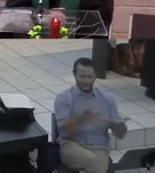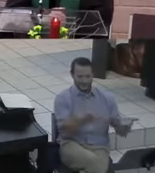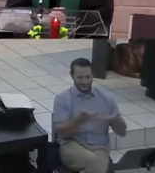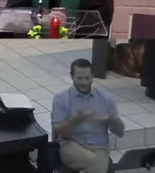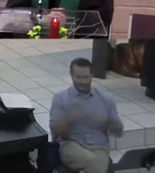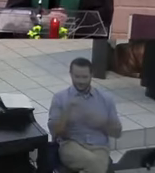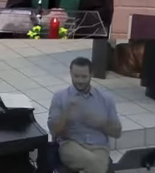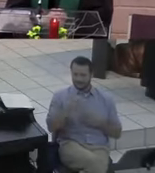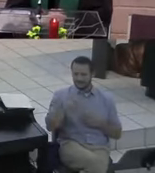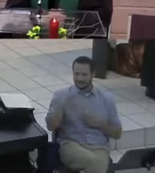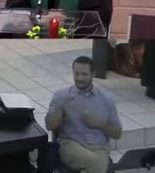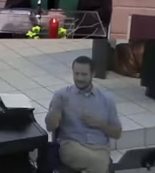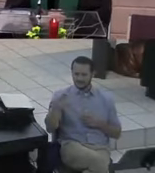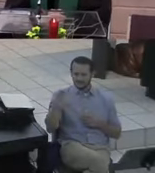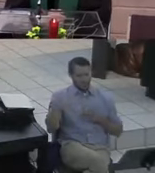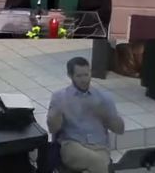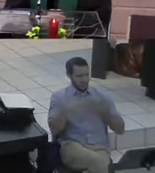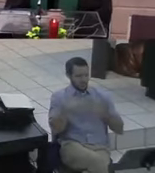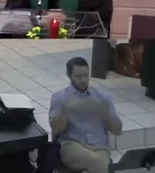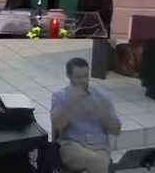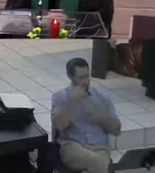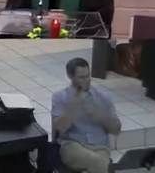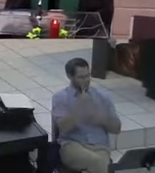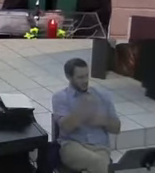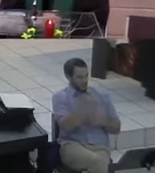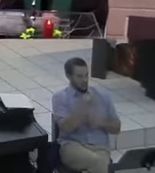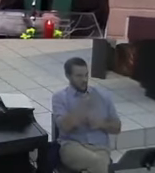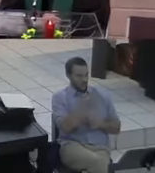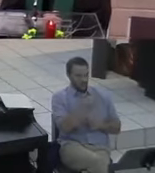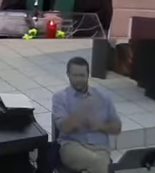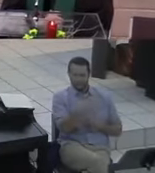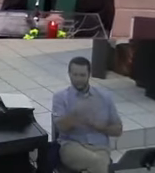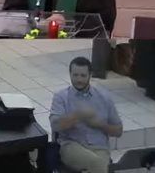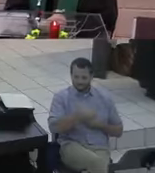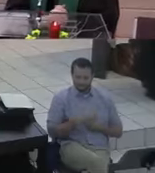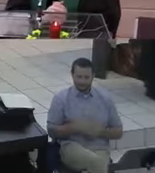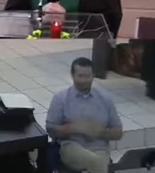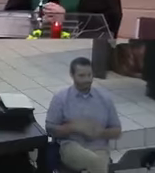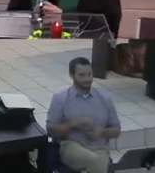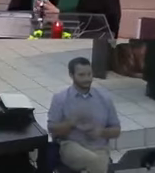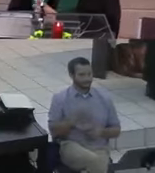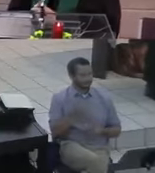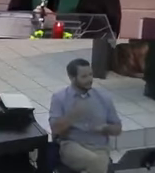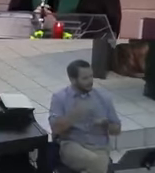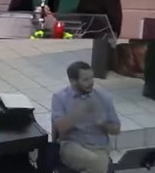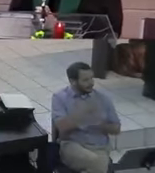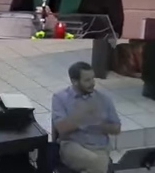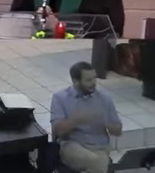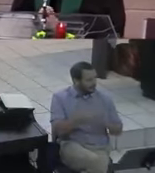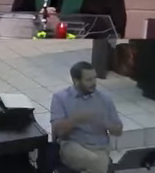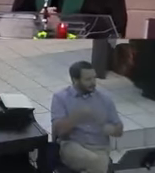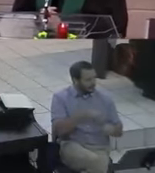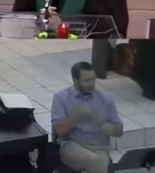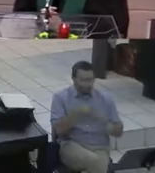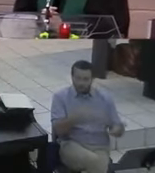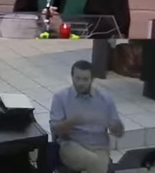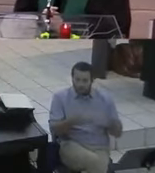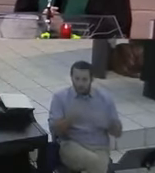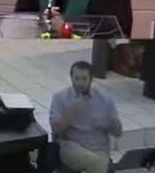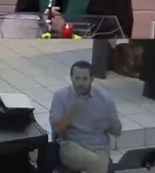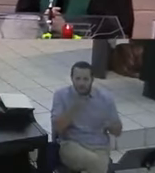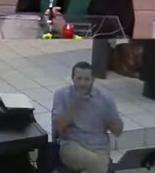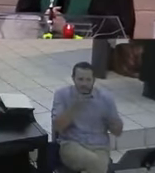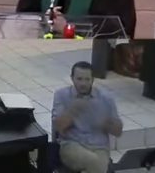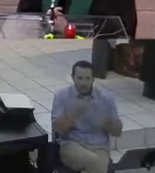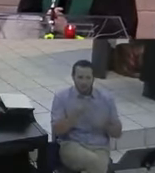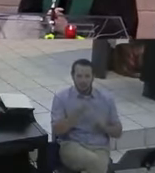MCCDC, wherever you are today. Again, if it is your first time, we do welcome you. We don't want to embarrass you, but we do